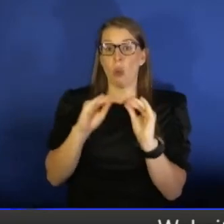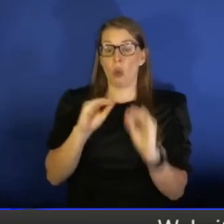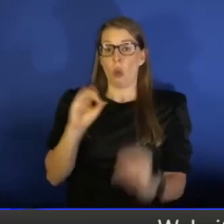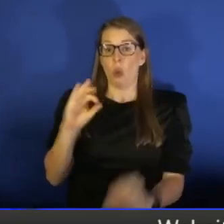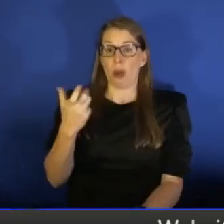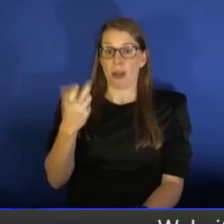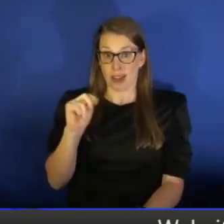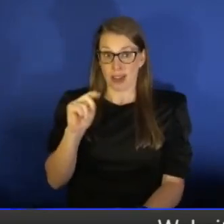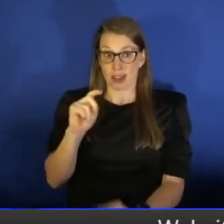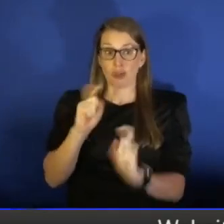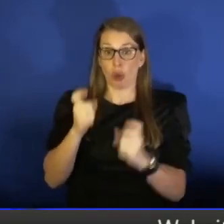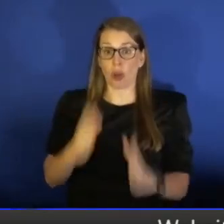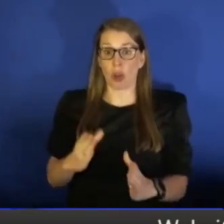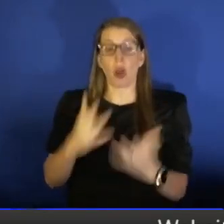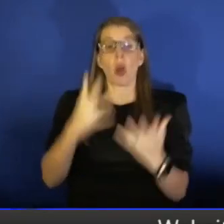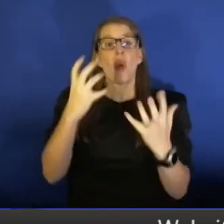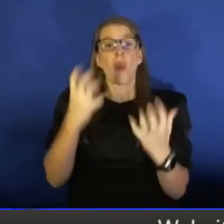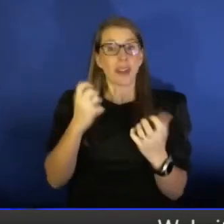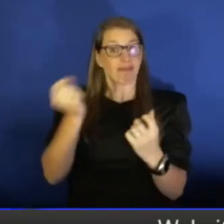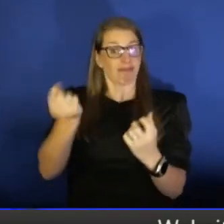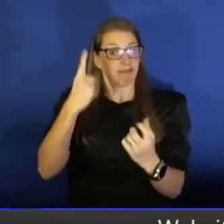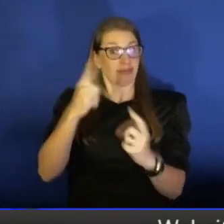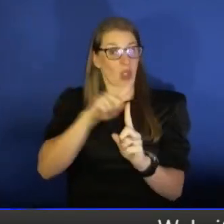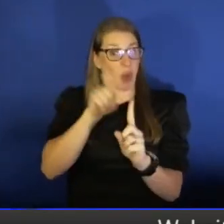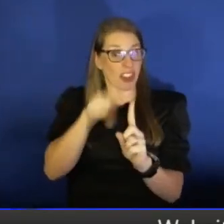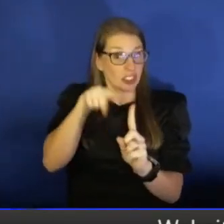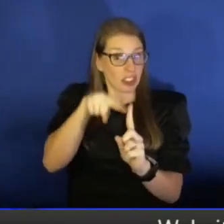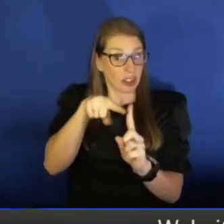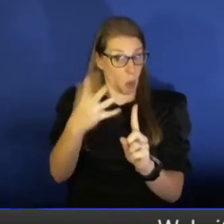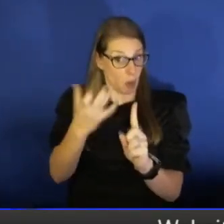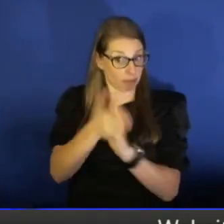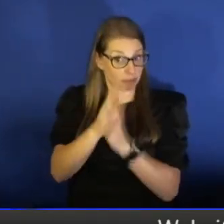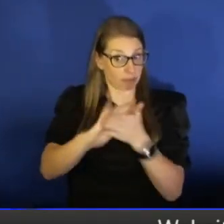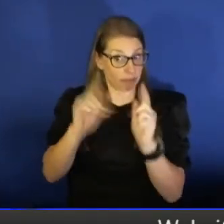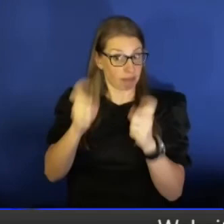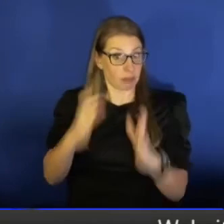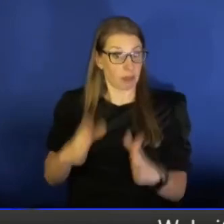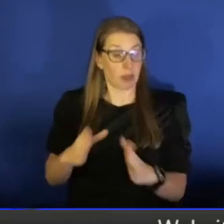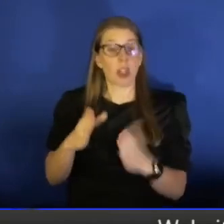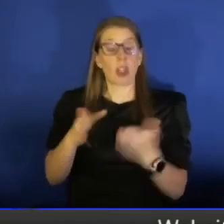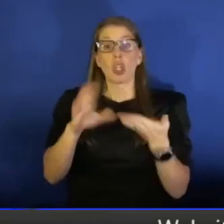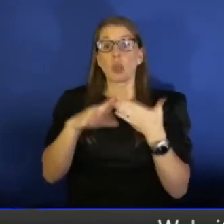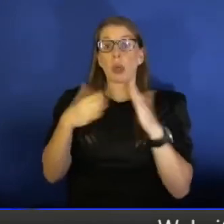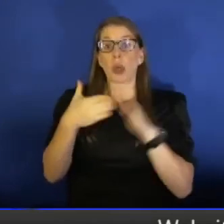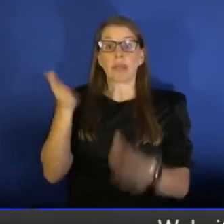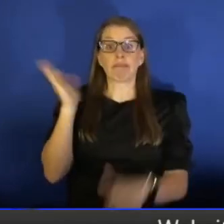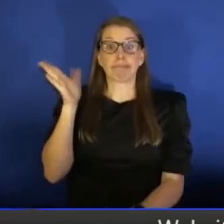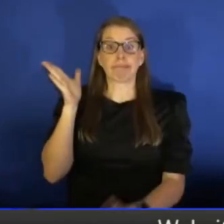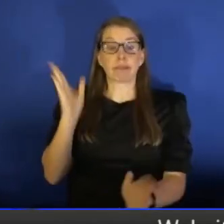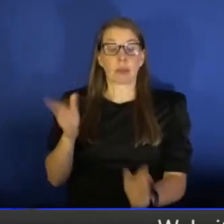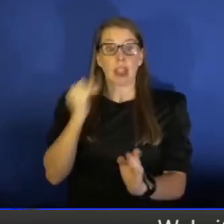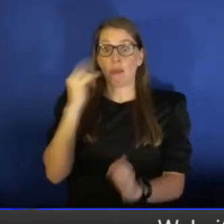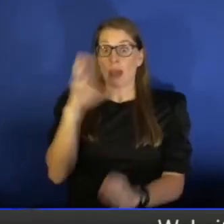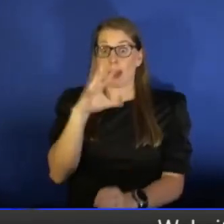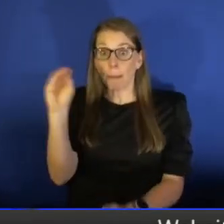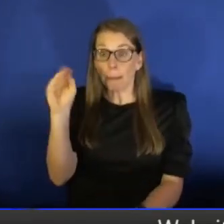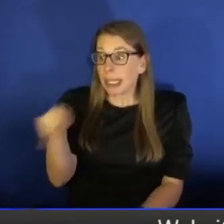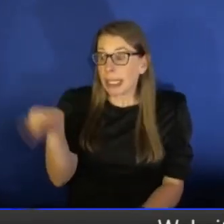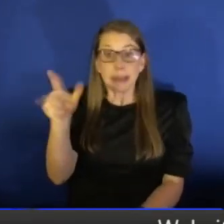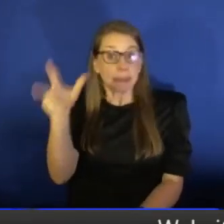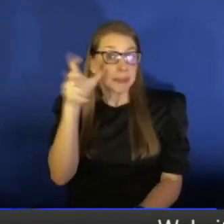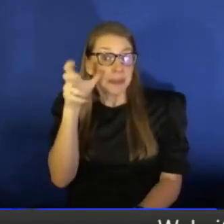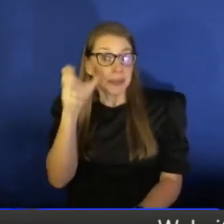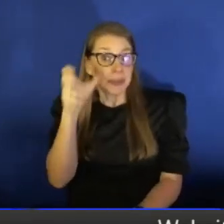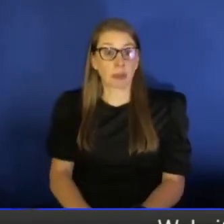you want to be a donor? We also do community speaking engagements. So if someone's listening from a company or you